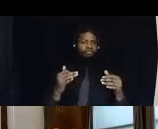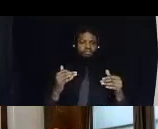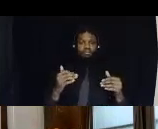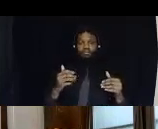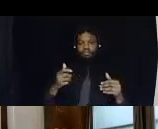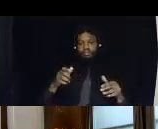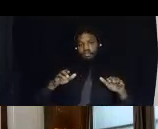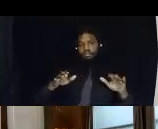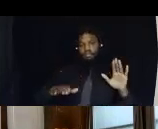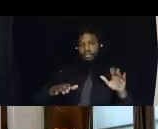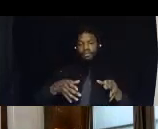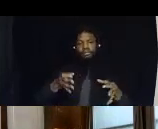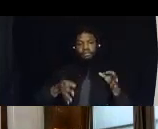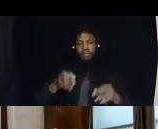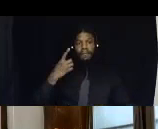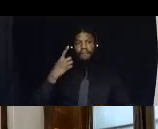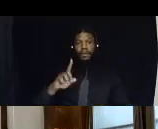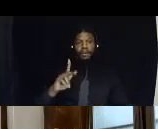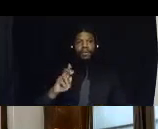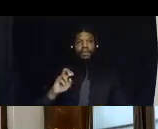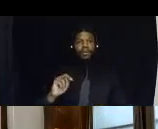Brown Jackson.